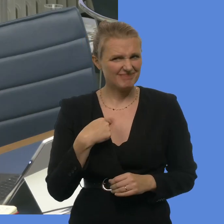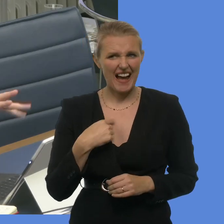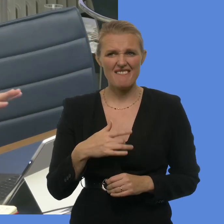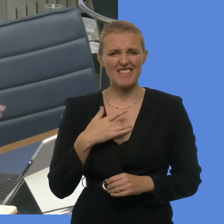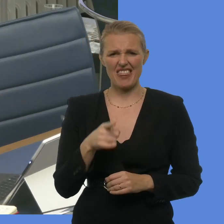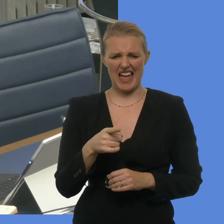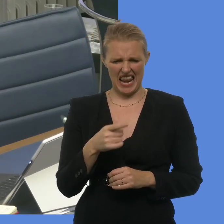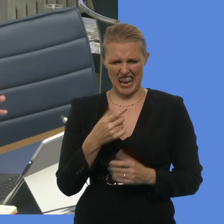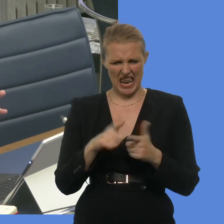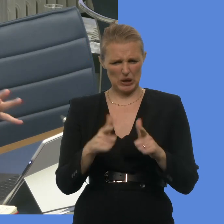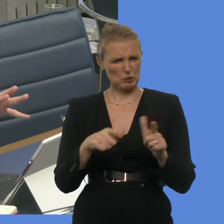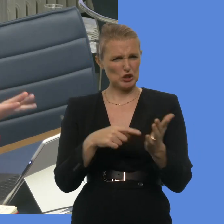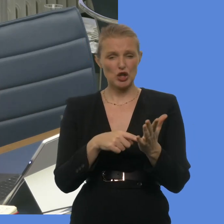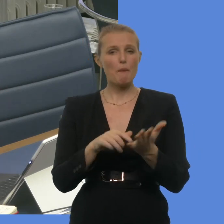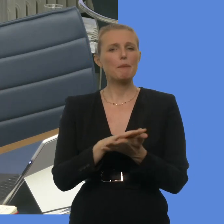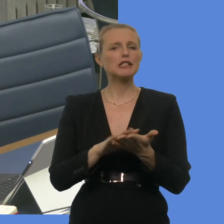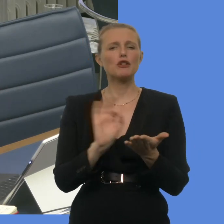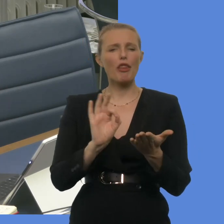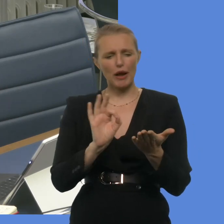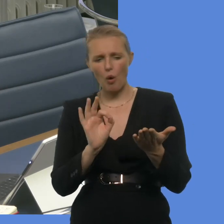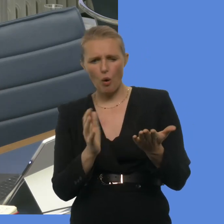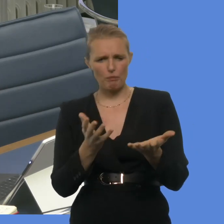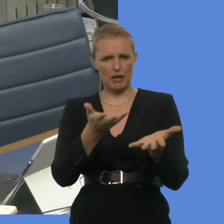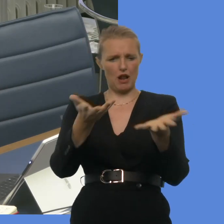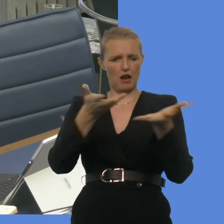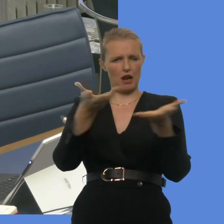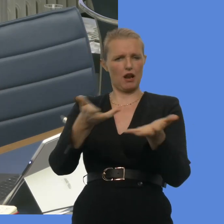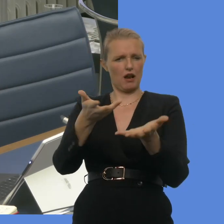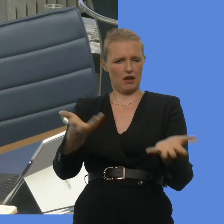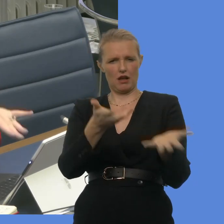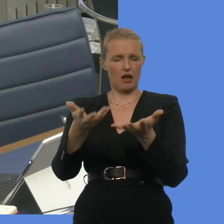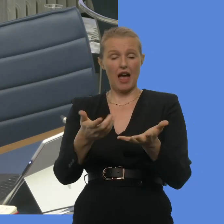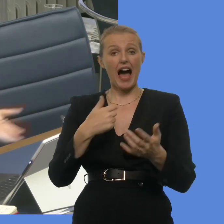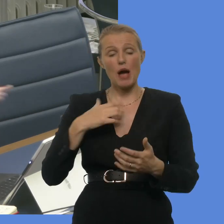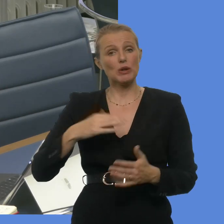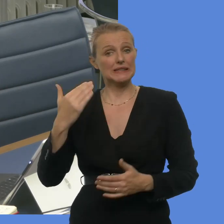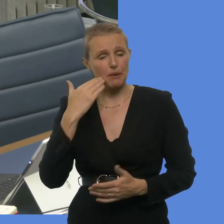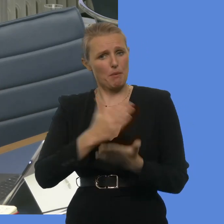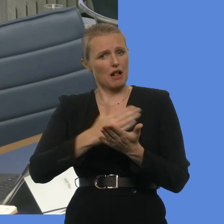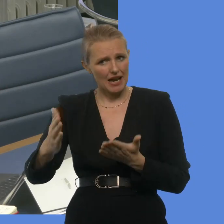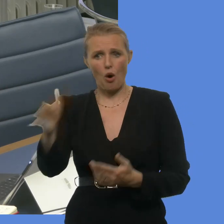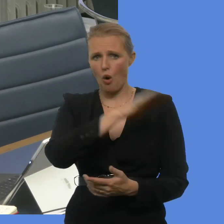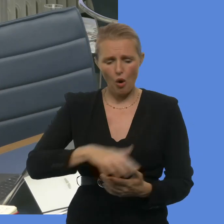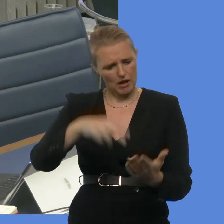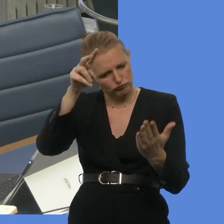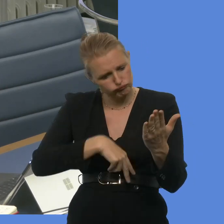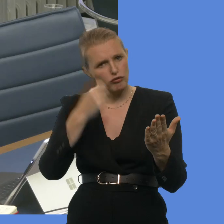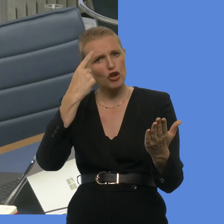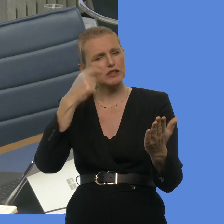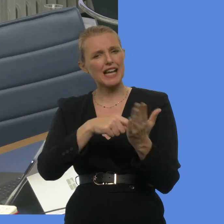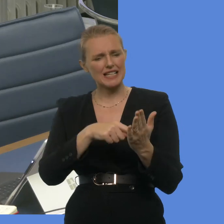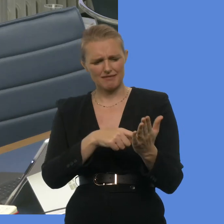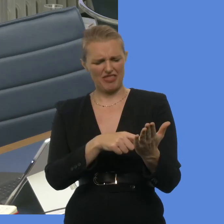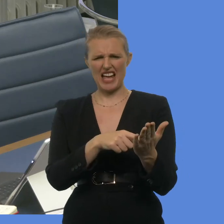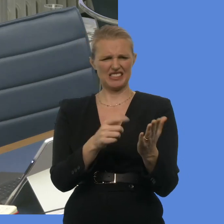antiquated language that didn't really explain, and I'm a great believer in make it simple so that people can clearly understand what it is.